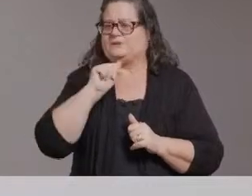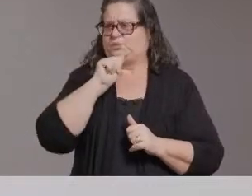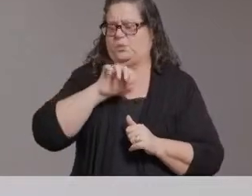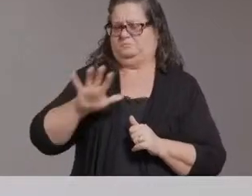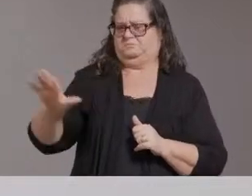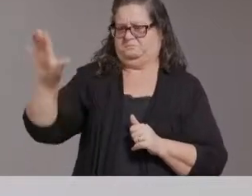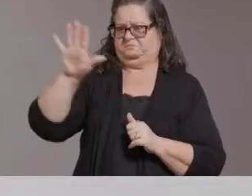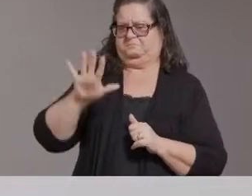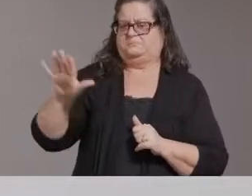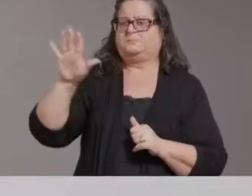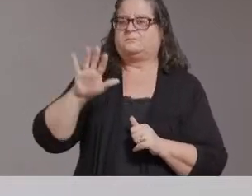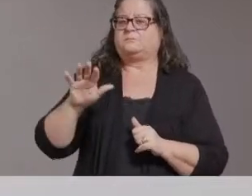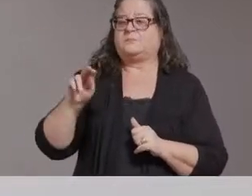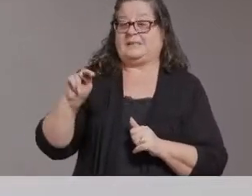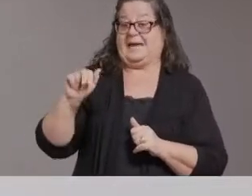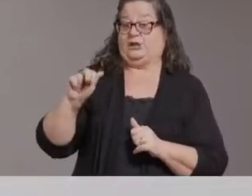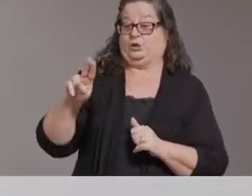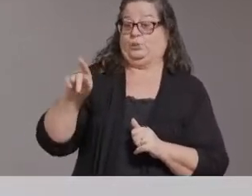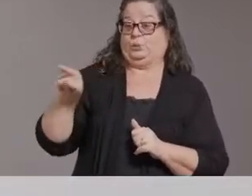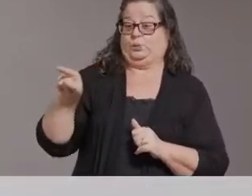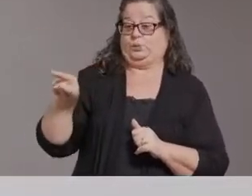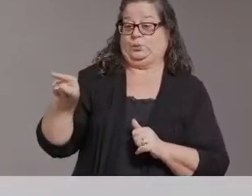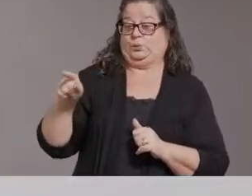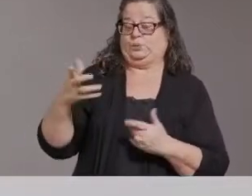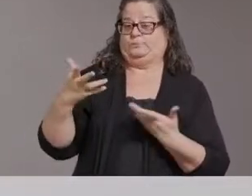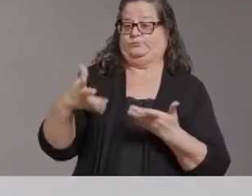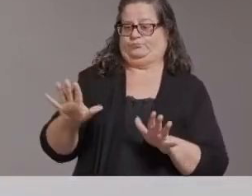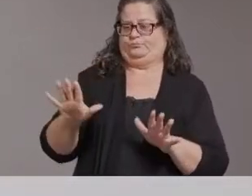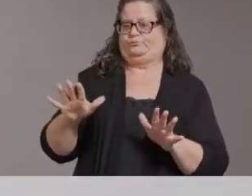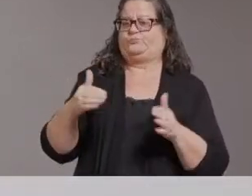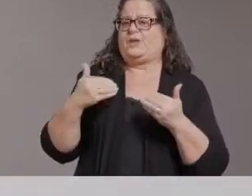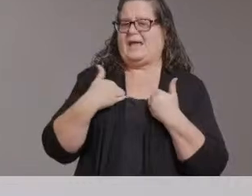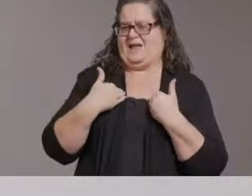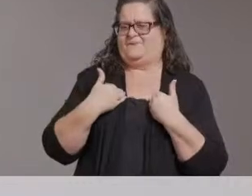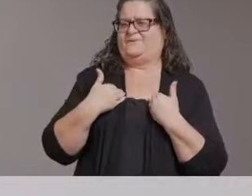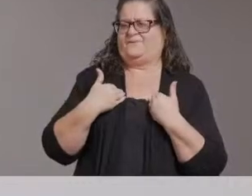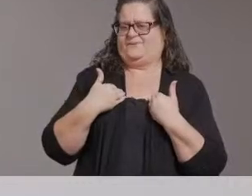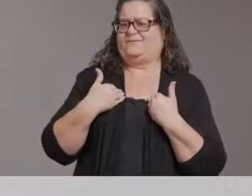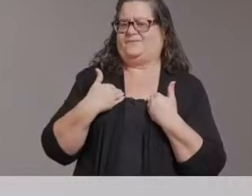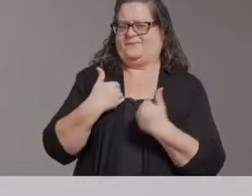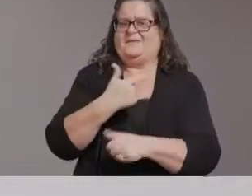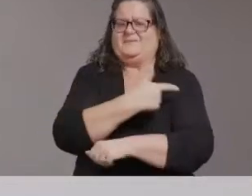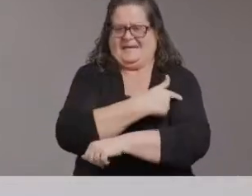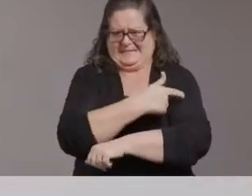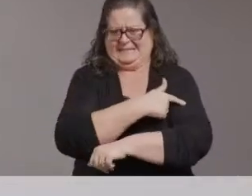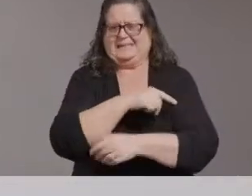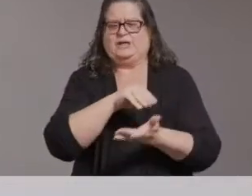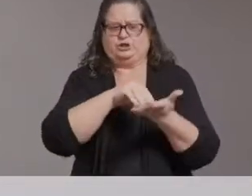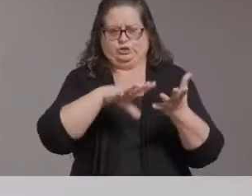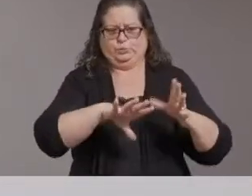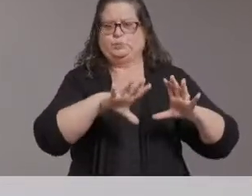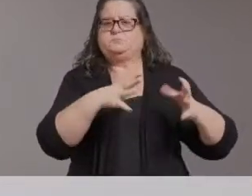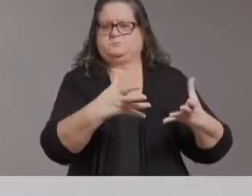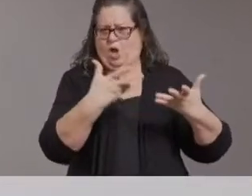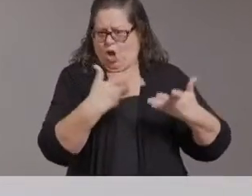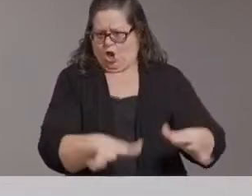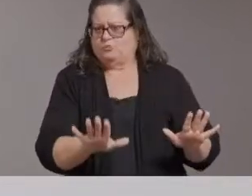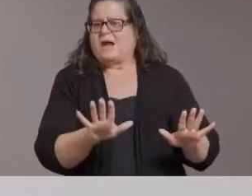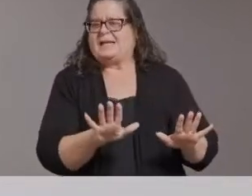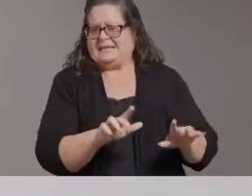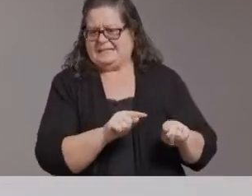Northern Arizona University does already have existing efforts to vaccinate students. So I'm wondering if these new efforts are going to expand on those or replace them